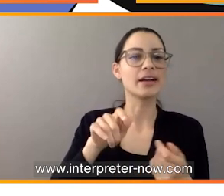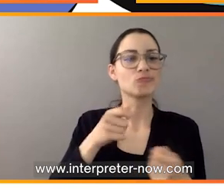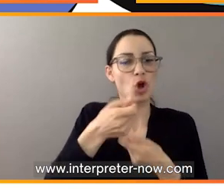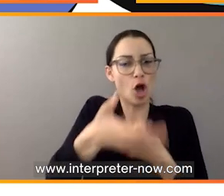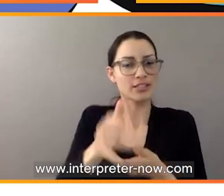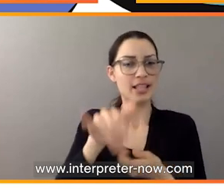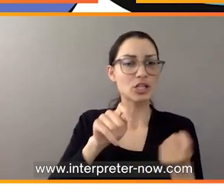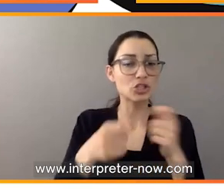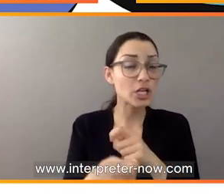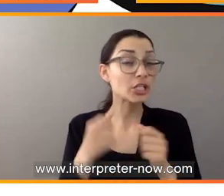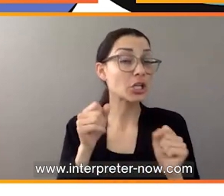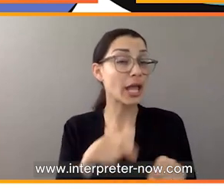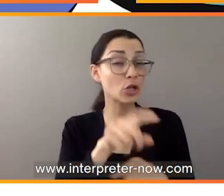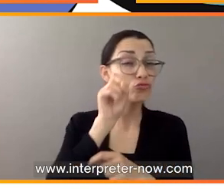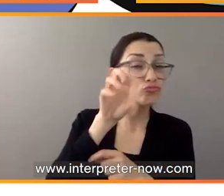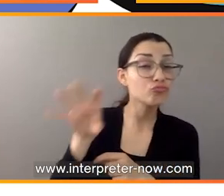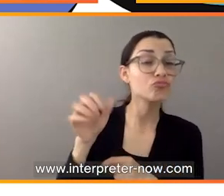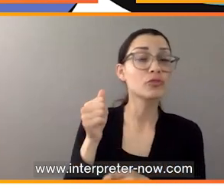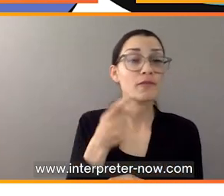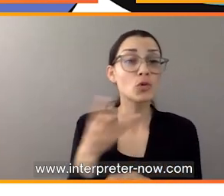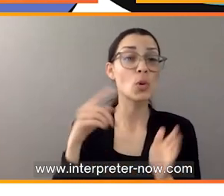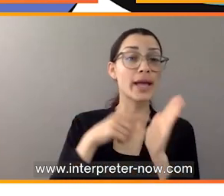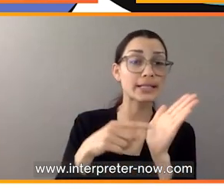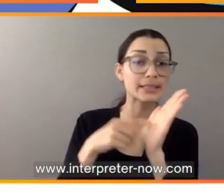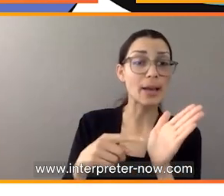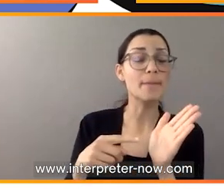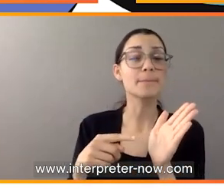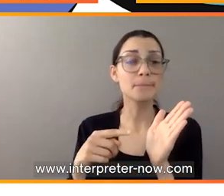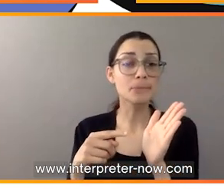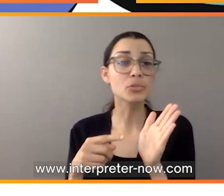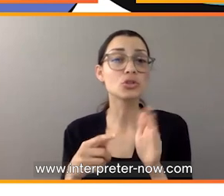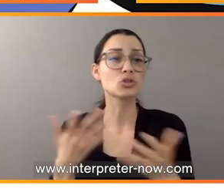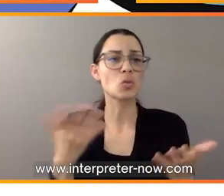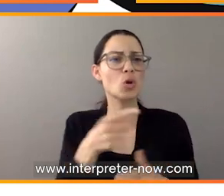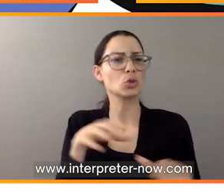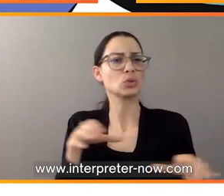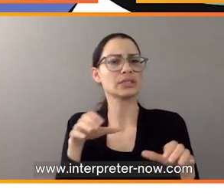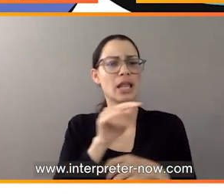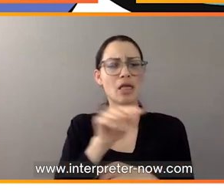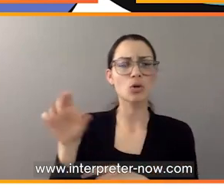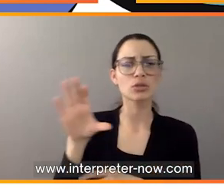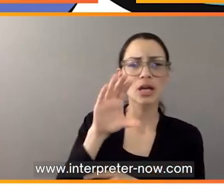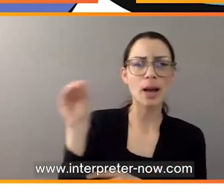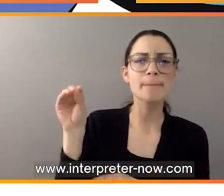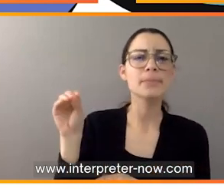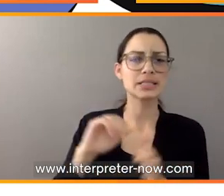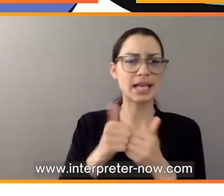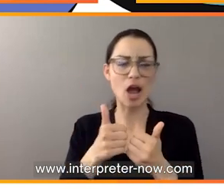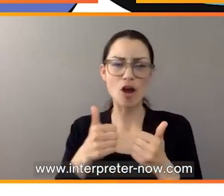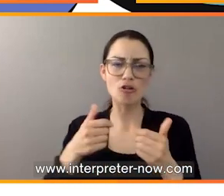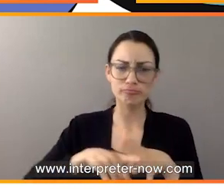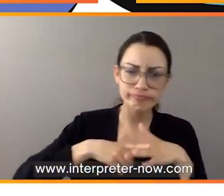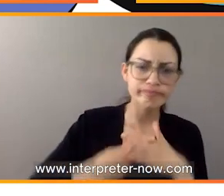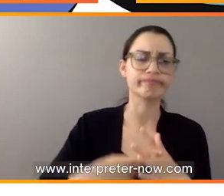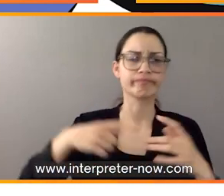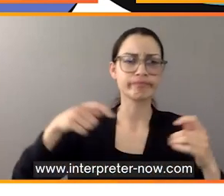of that transformation, what that looks like, and then we can go into the details of how you did it. Sure. So I can